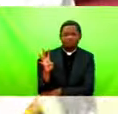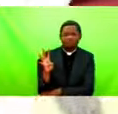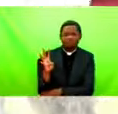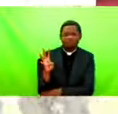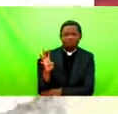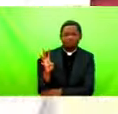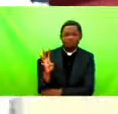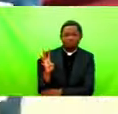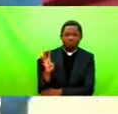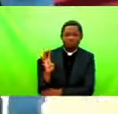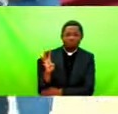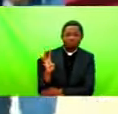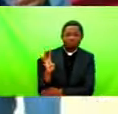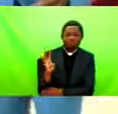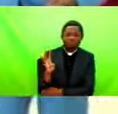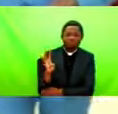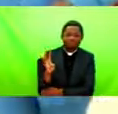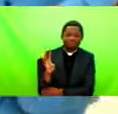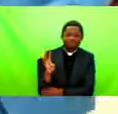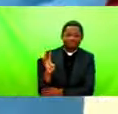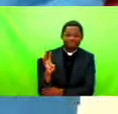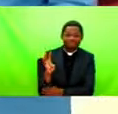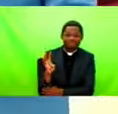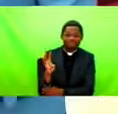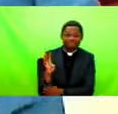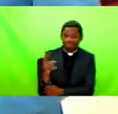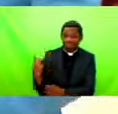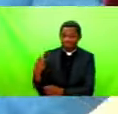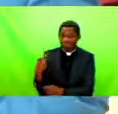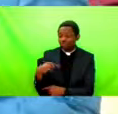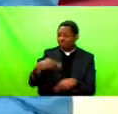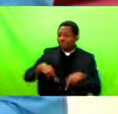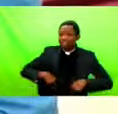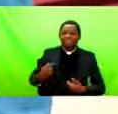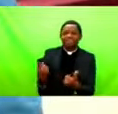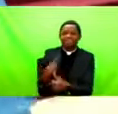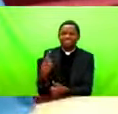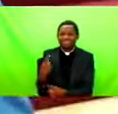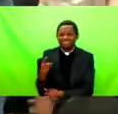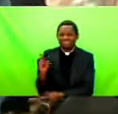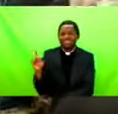And then the two of us who will retire first, you.